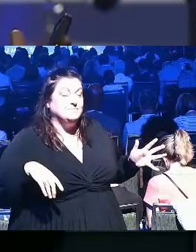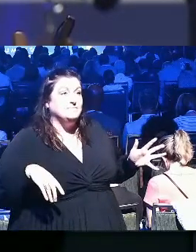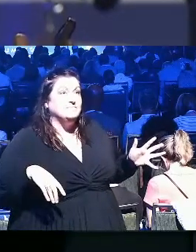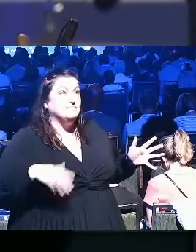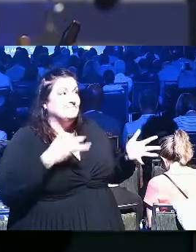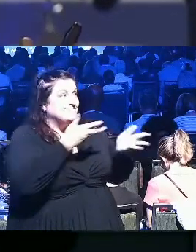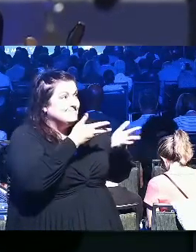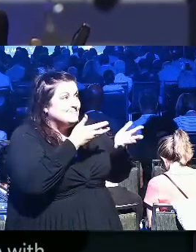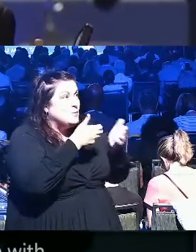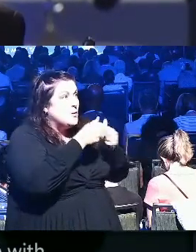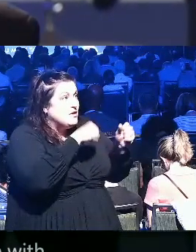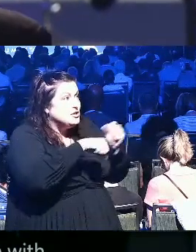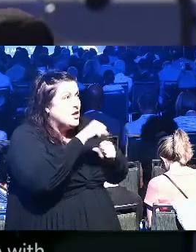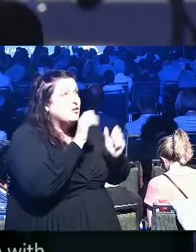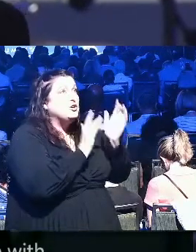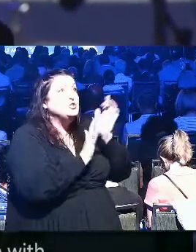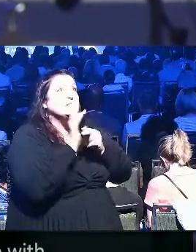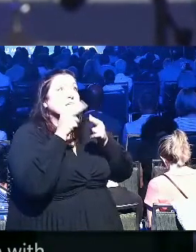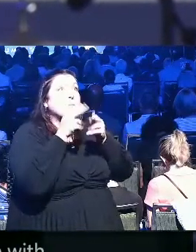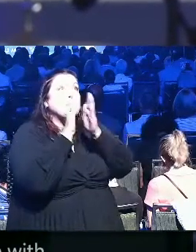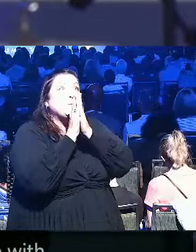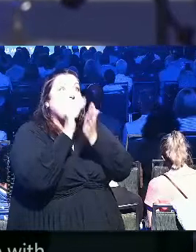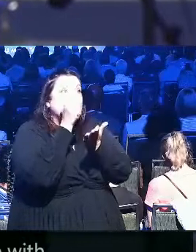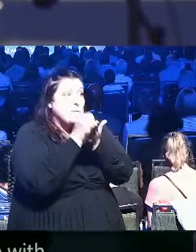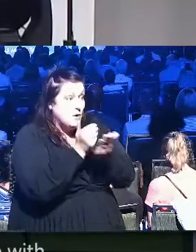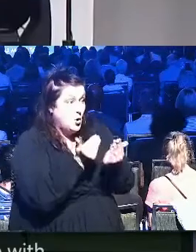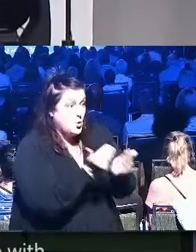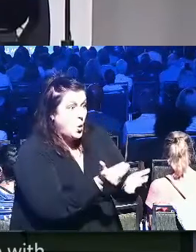another. In Jesus' name we pray. Amen. Go ahead.